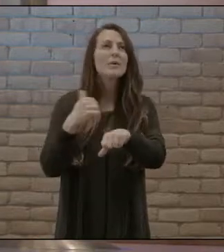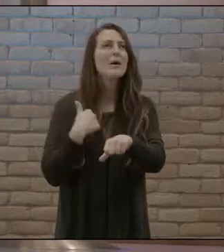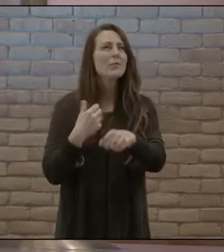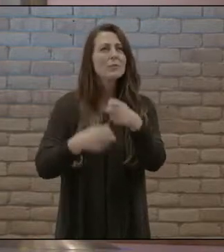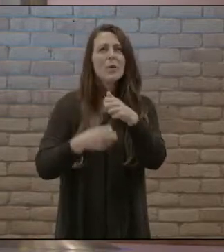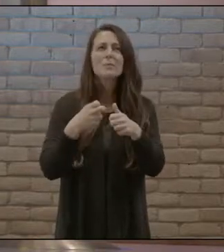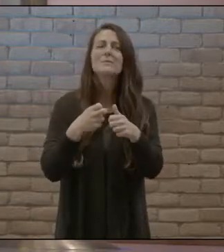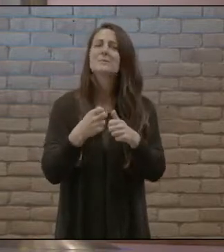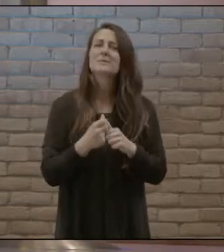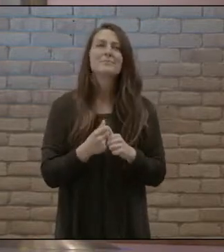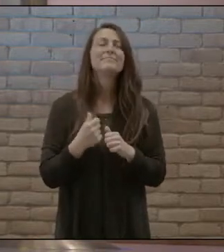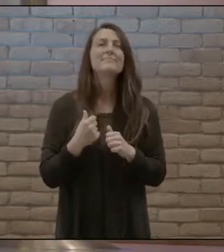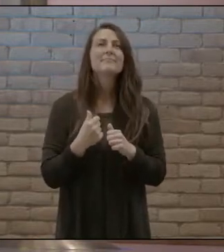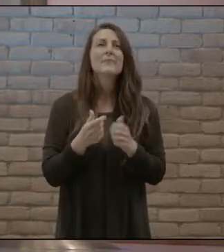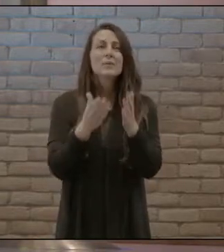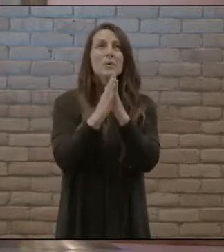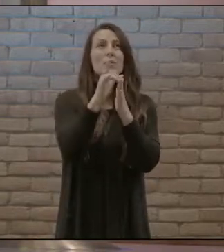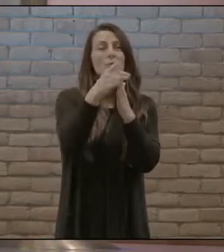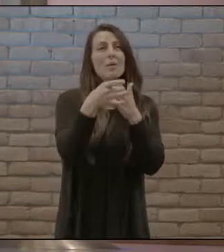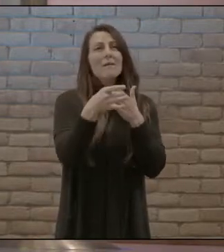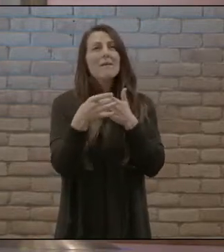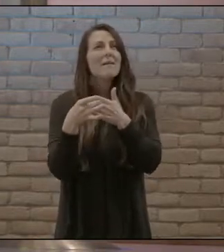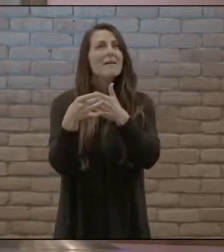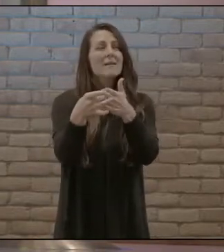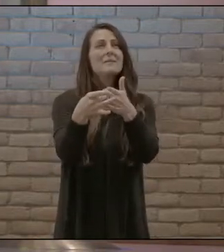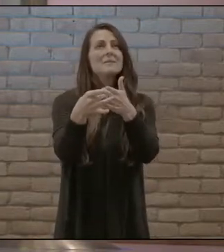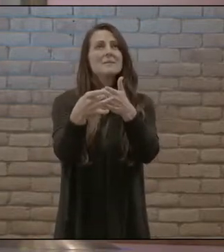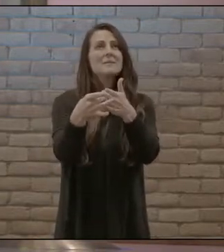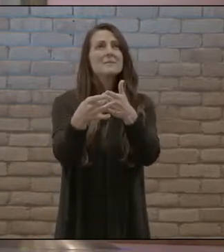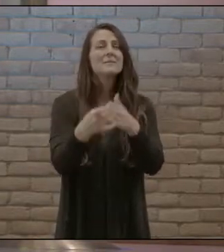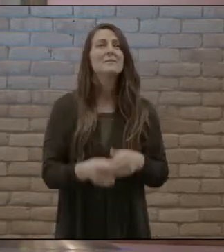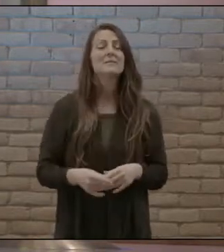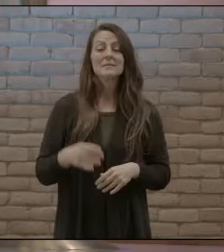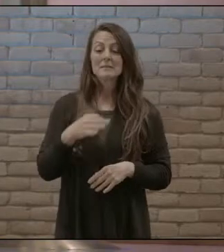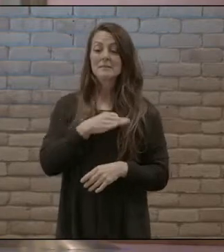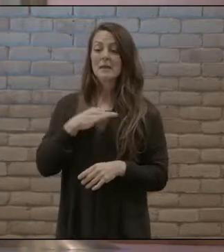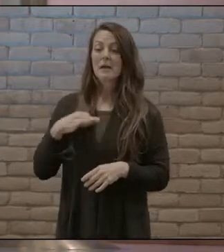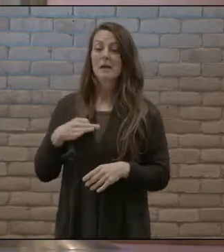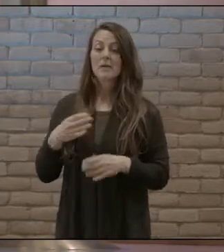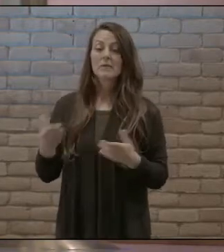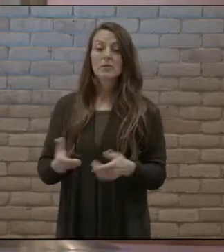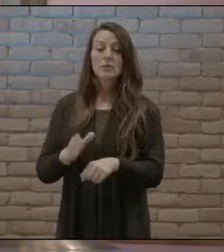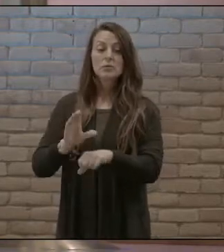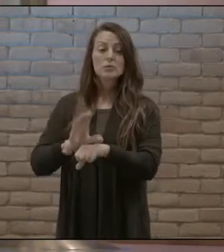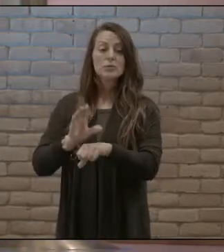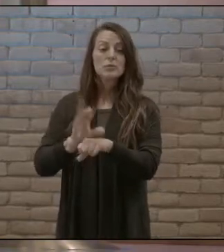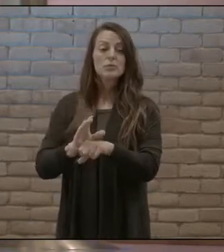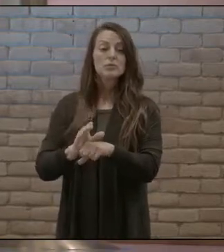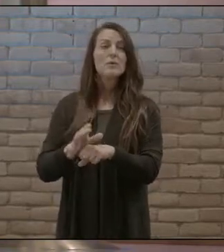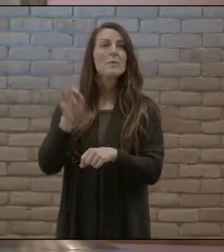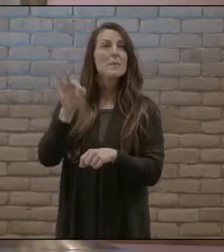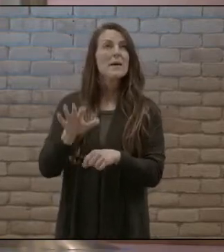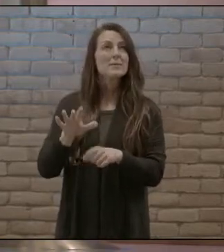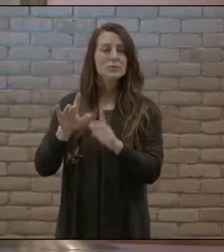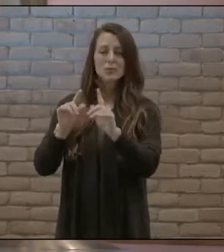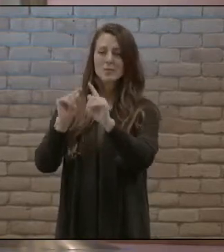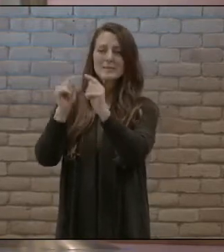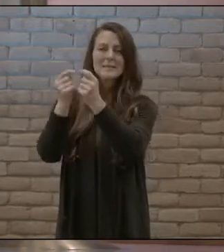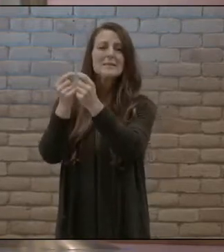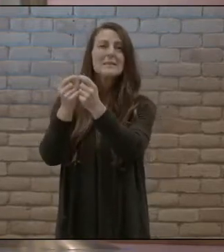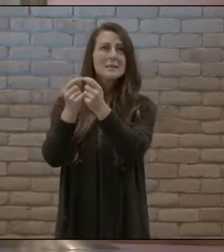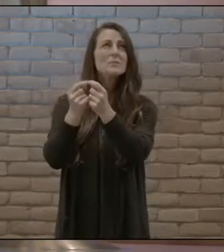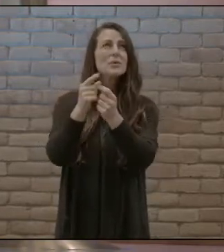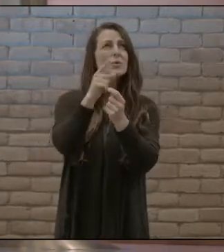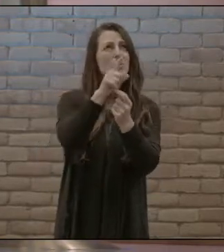us and to lead us. Be with our church staff and our leadership, our pastoral team, as we continue to try to figure